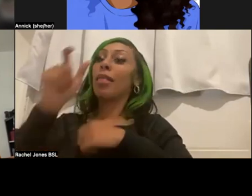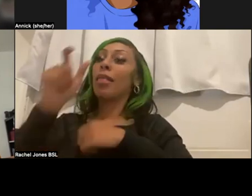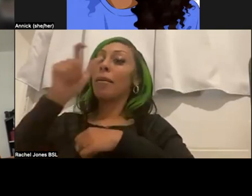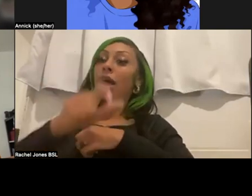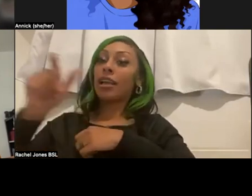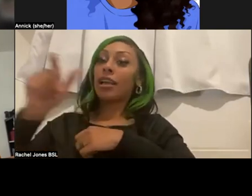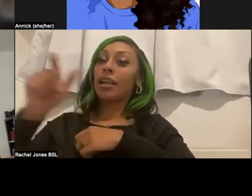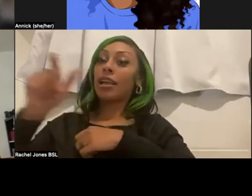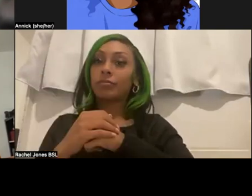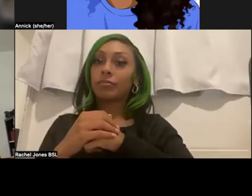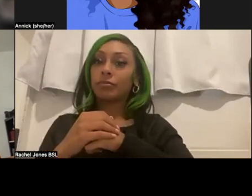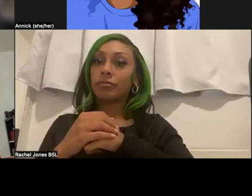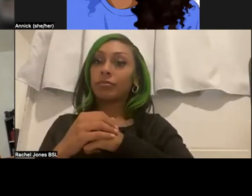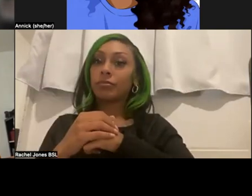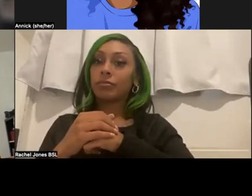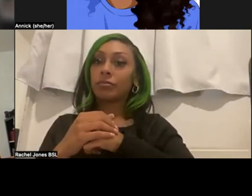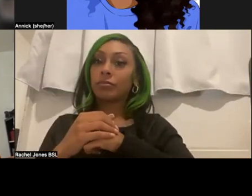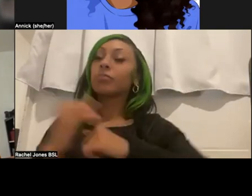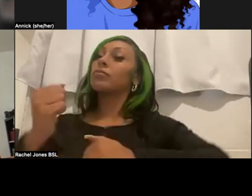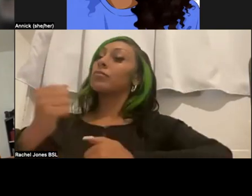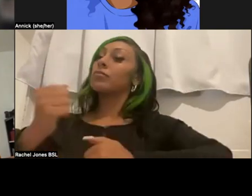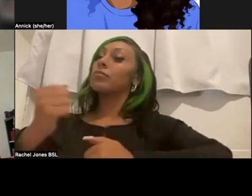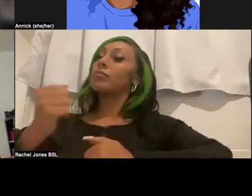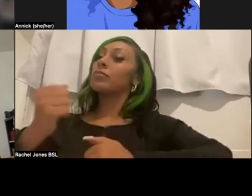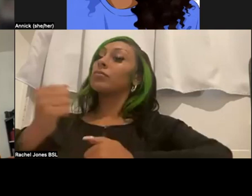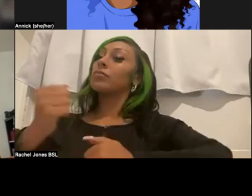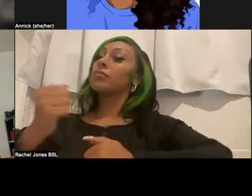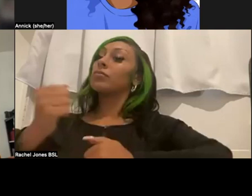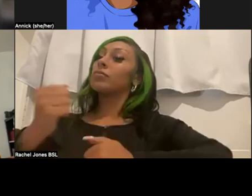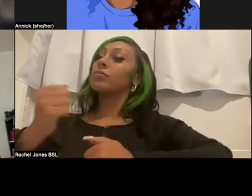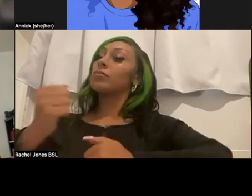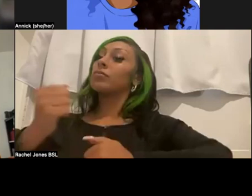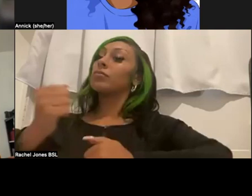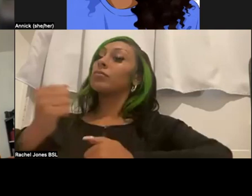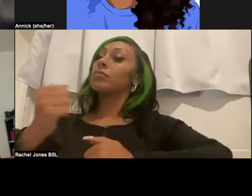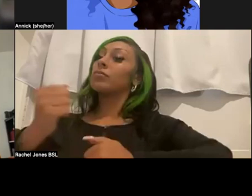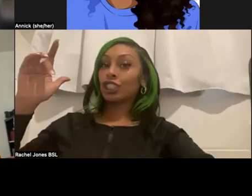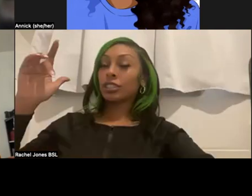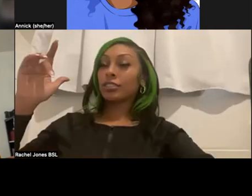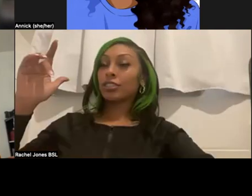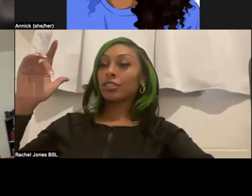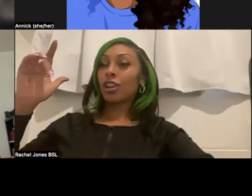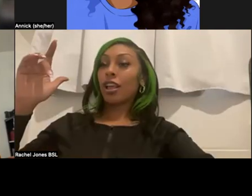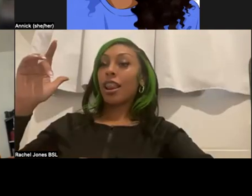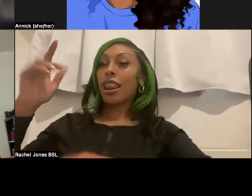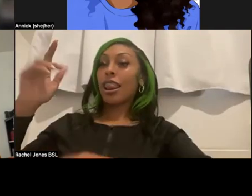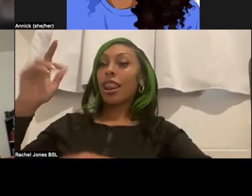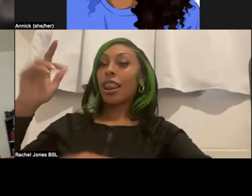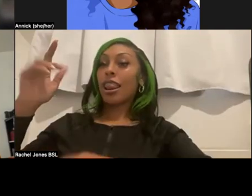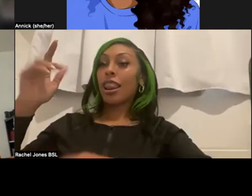my personal and professional perspectives combine when creating and conducting